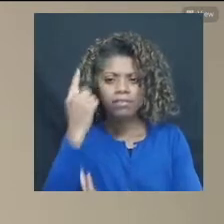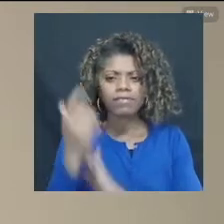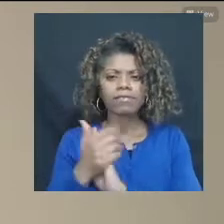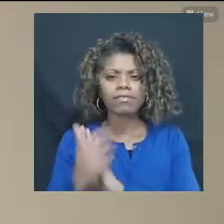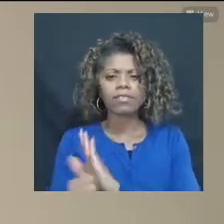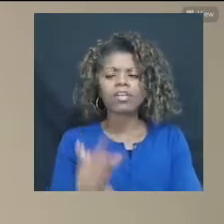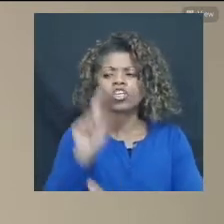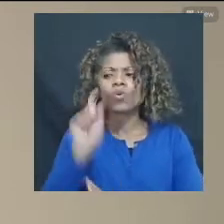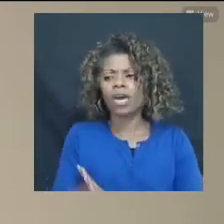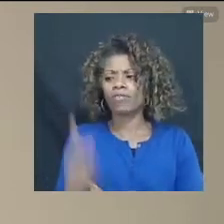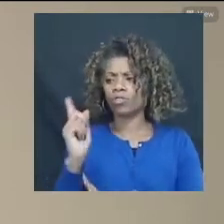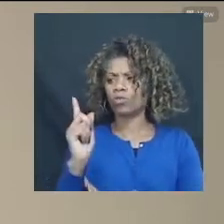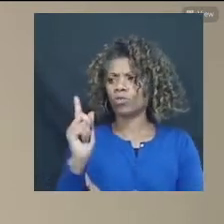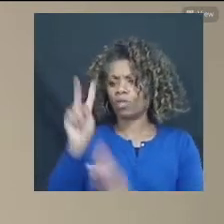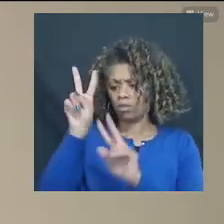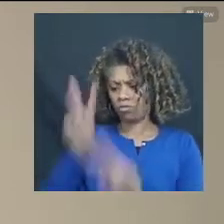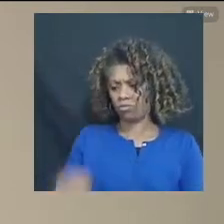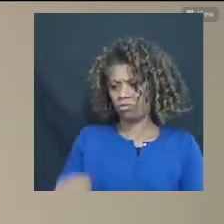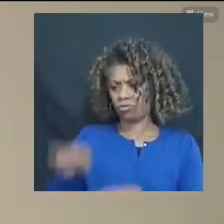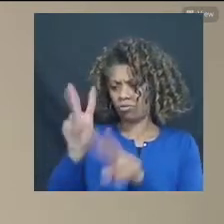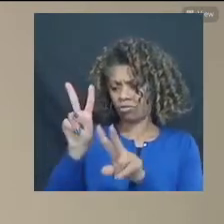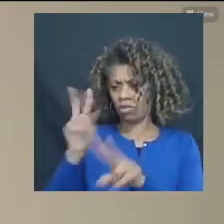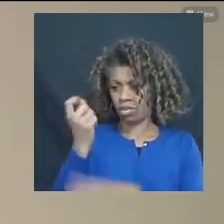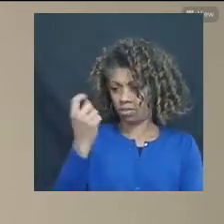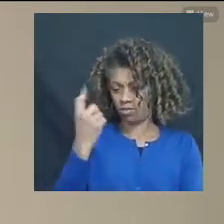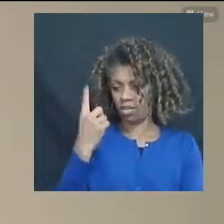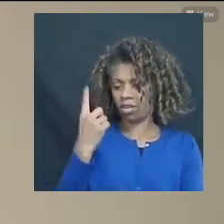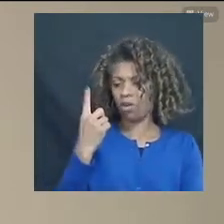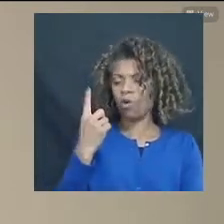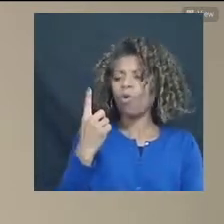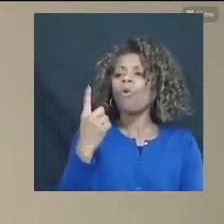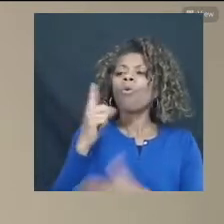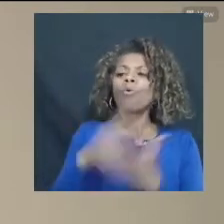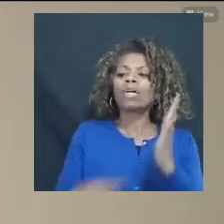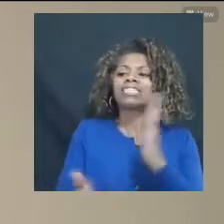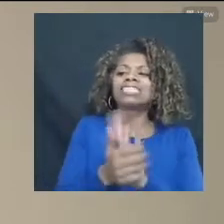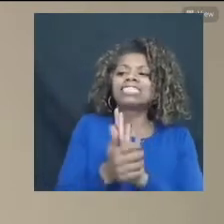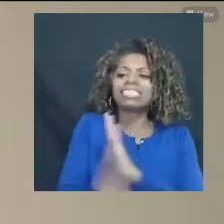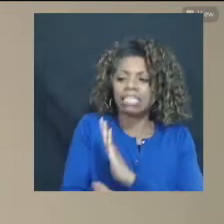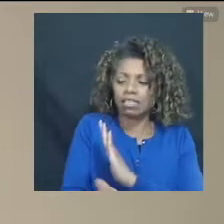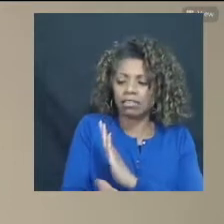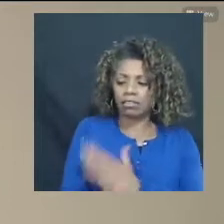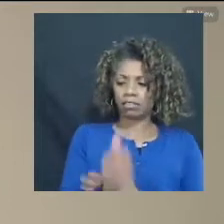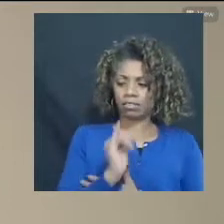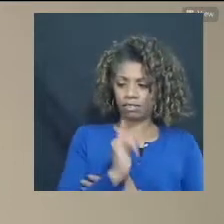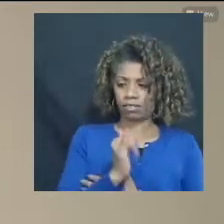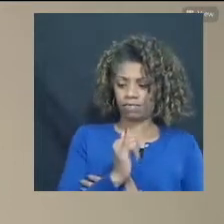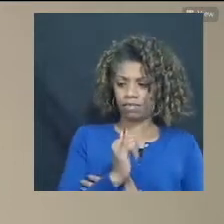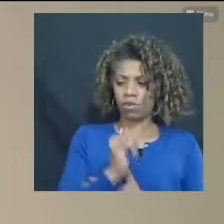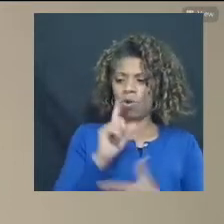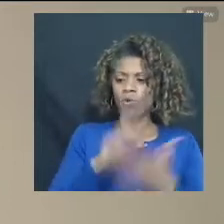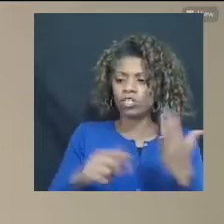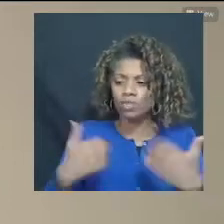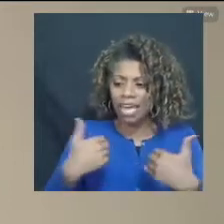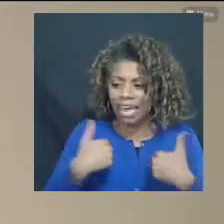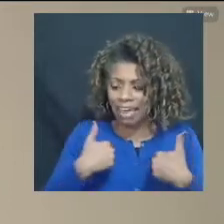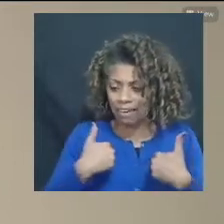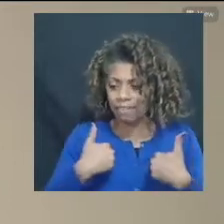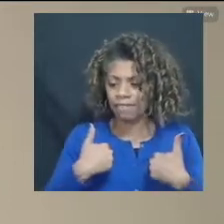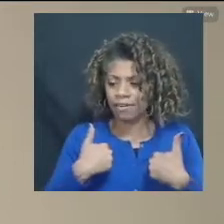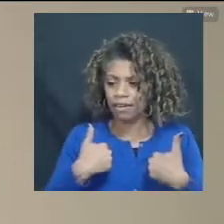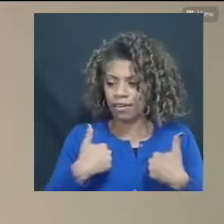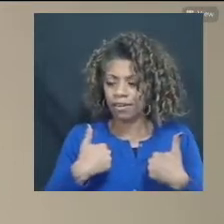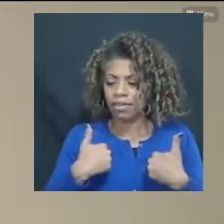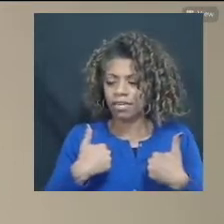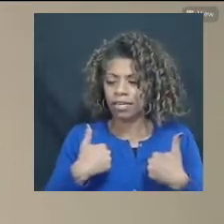contributions before noting their challenges. And any of us who think that we're doing equity work, if we're trying to do that work, but we don't have the